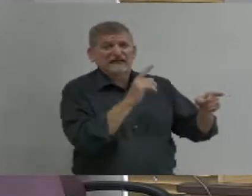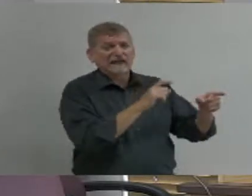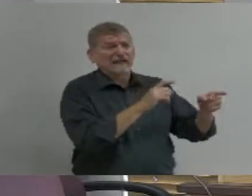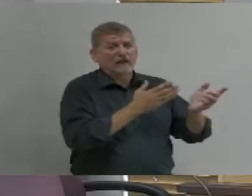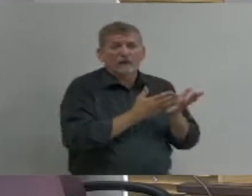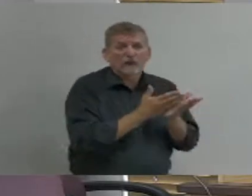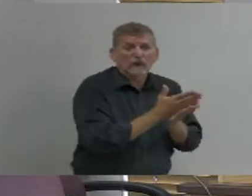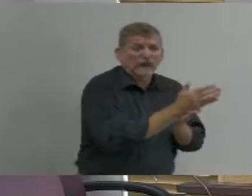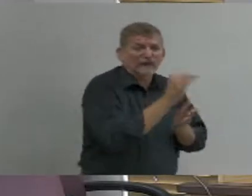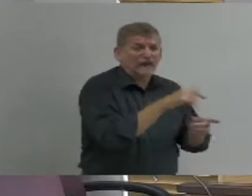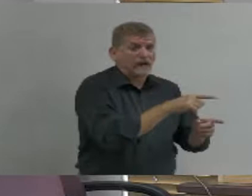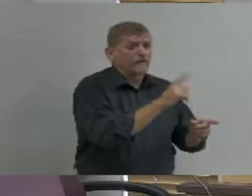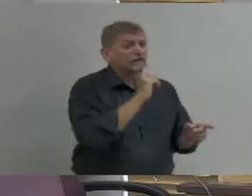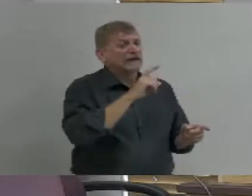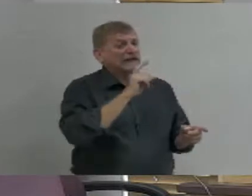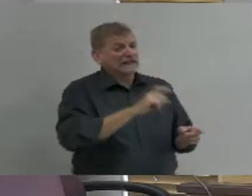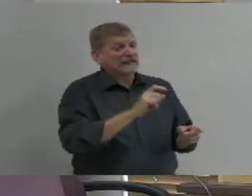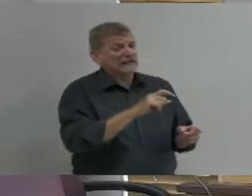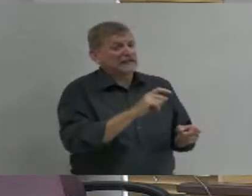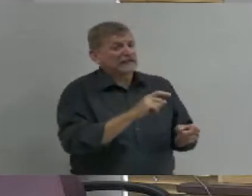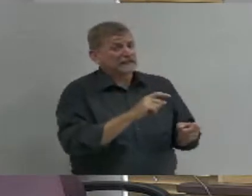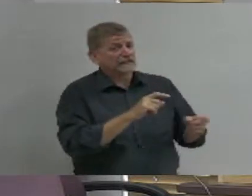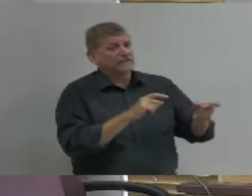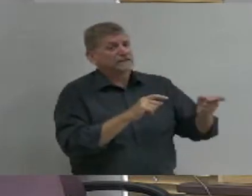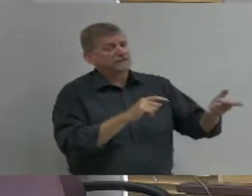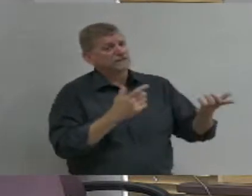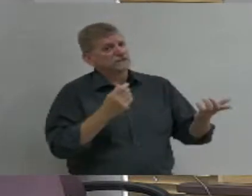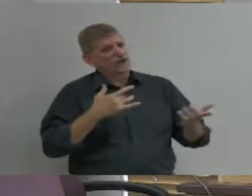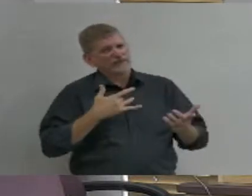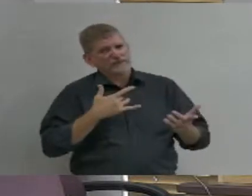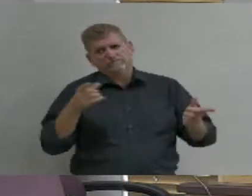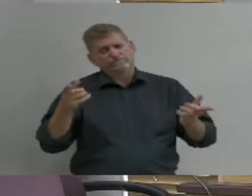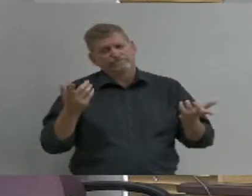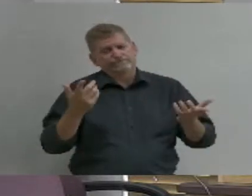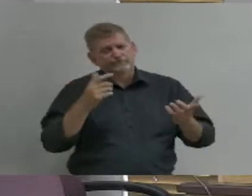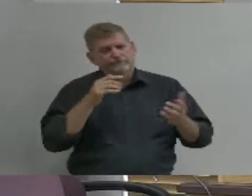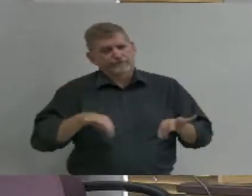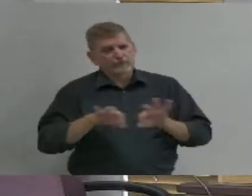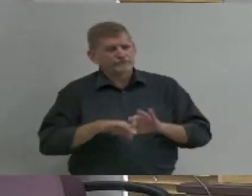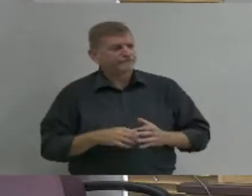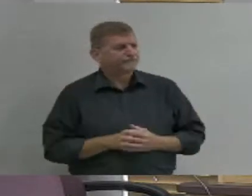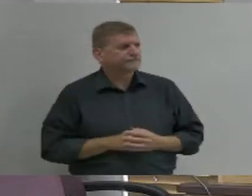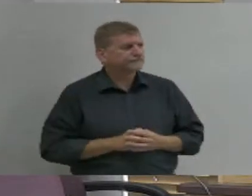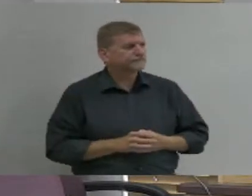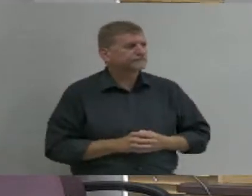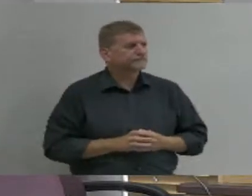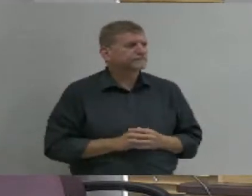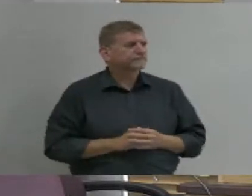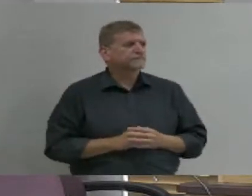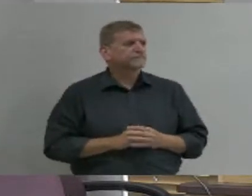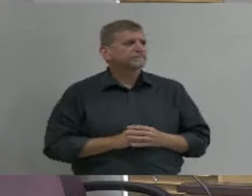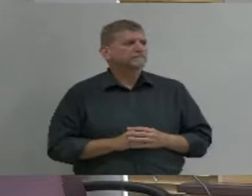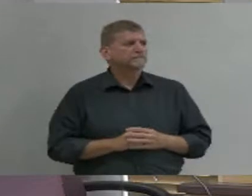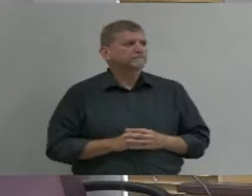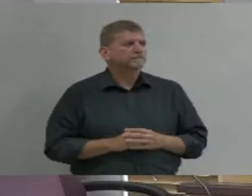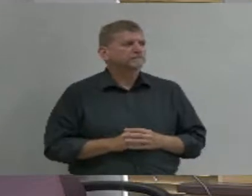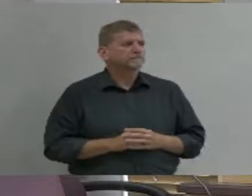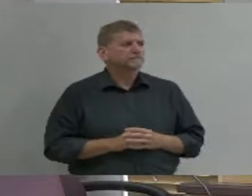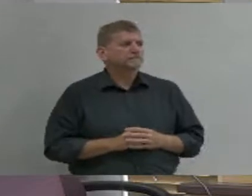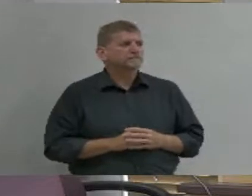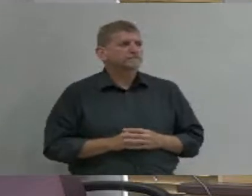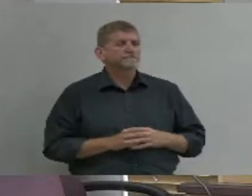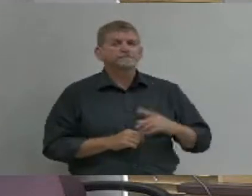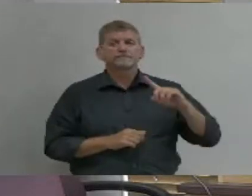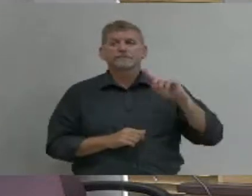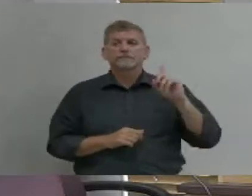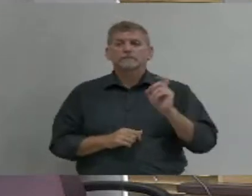real medical condition also. Hi, I didn't introduce myself last time, so I'm